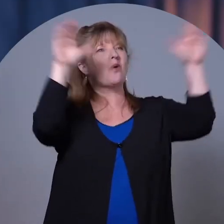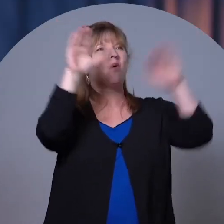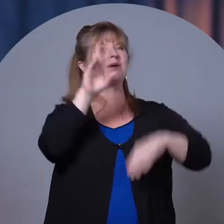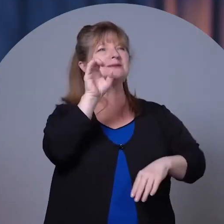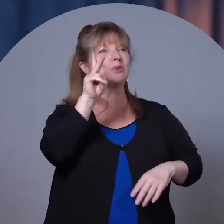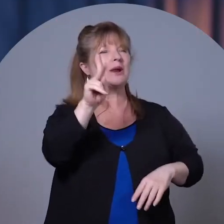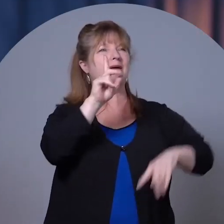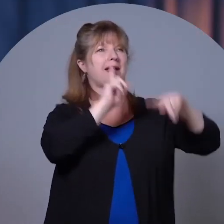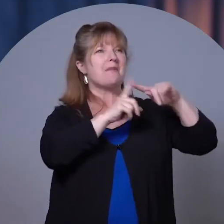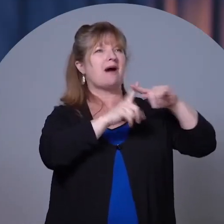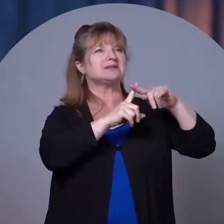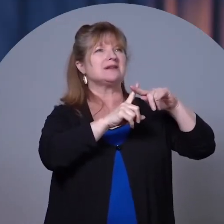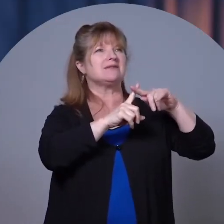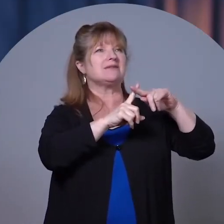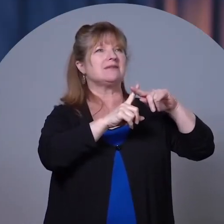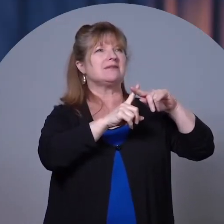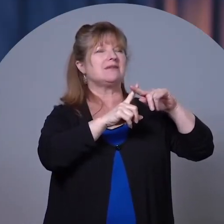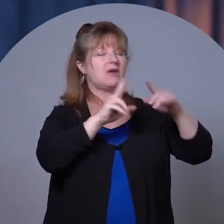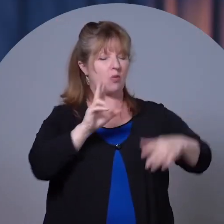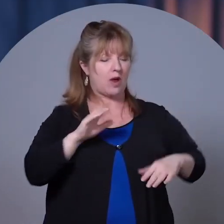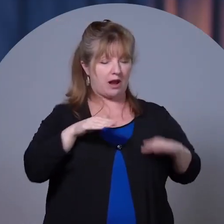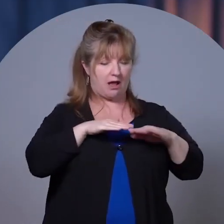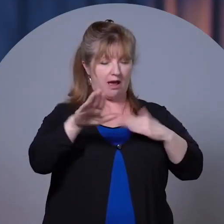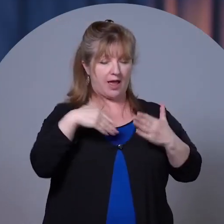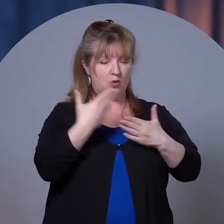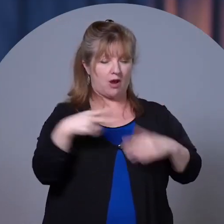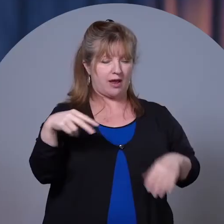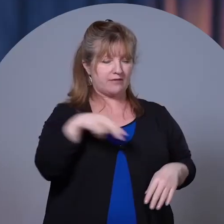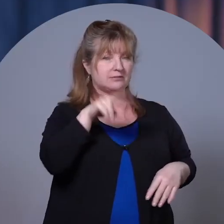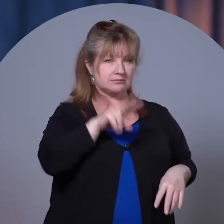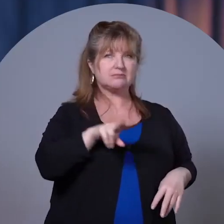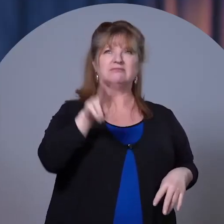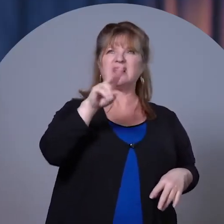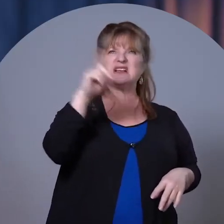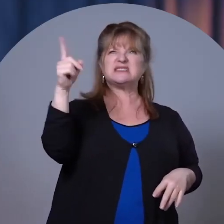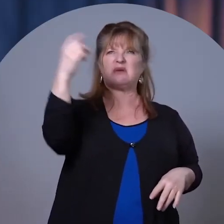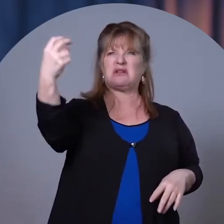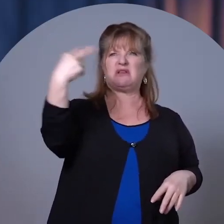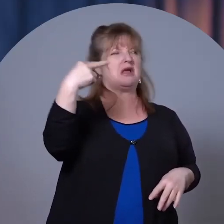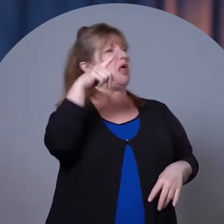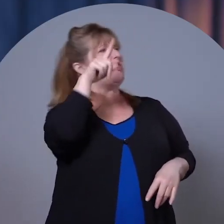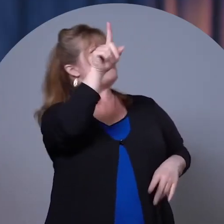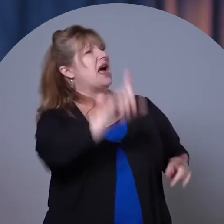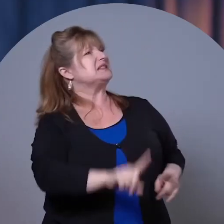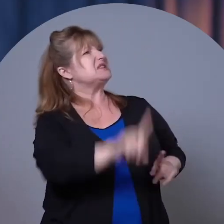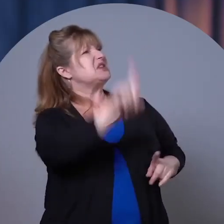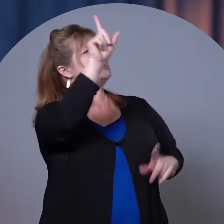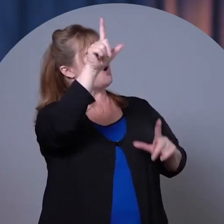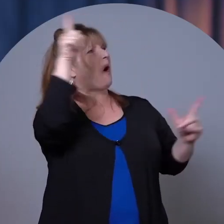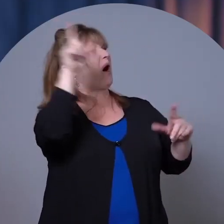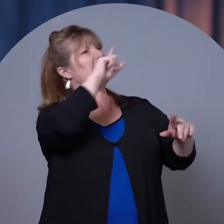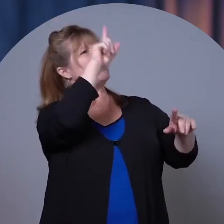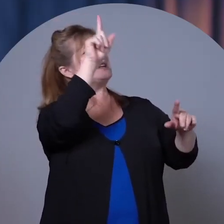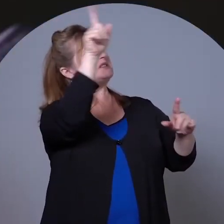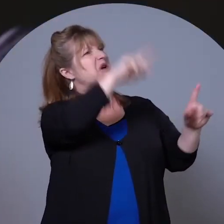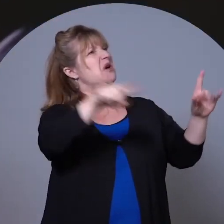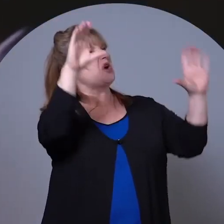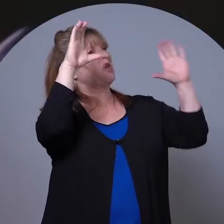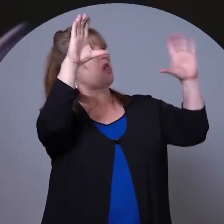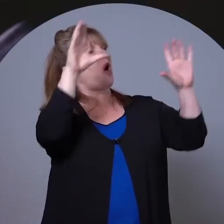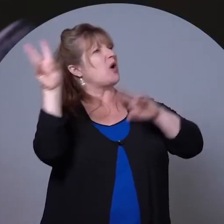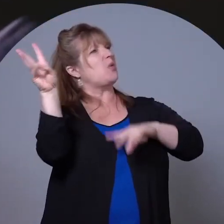town. And this period felt to me like such a great moment to write about, almost like the show Deadwood, if you could